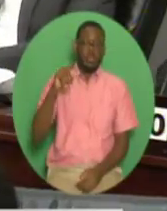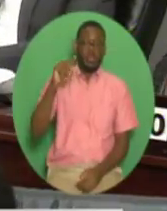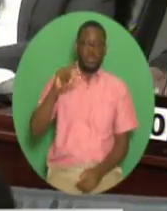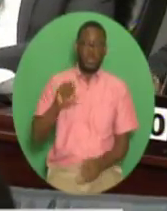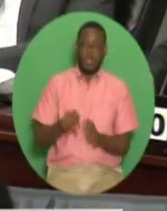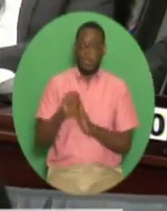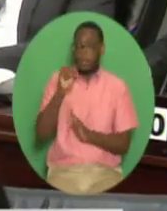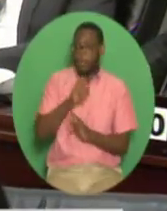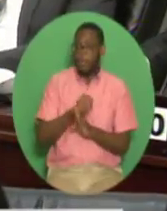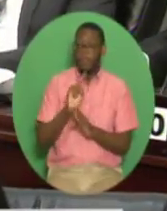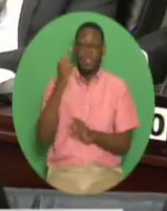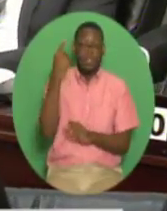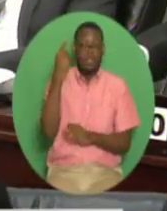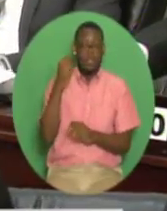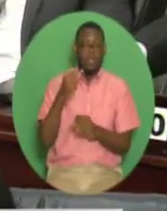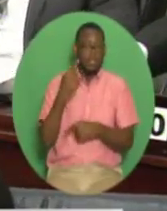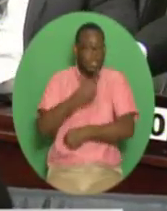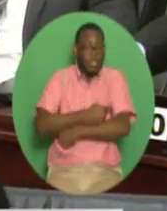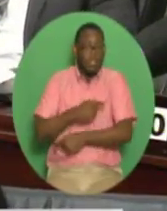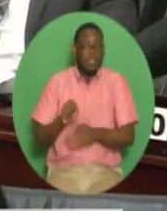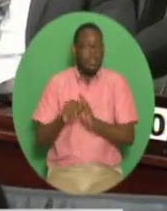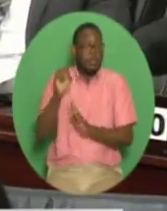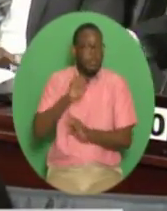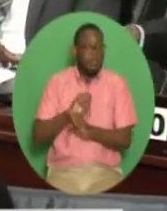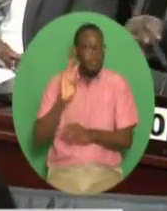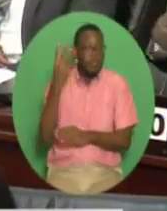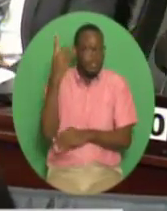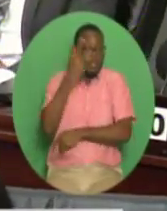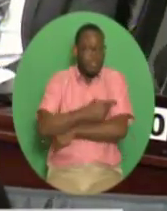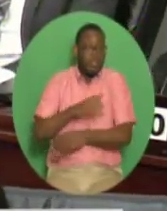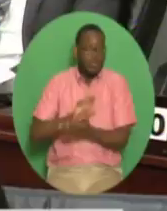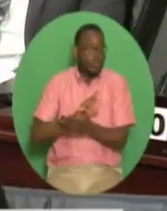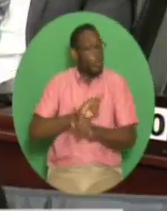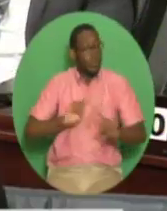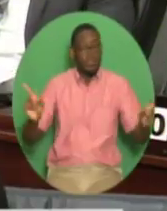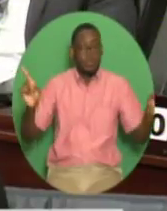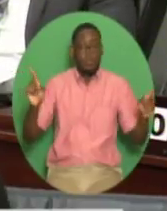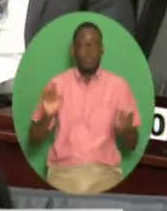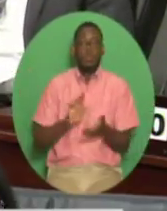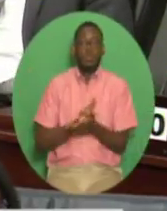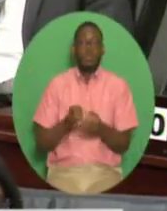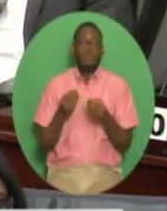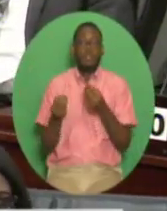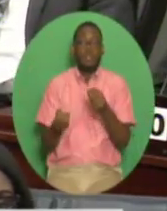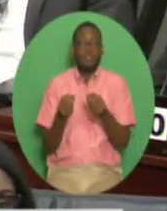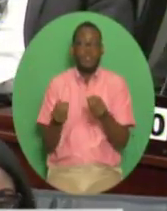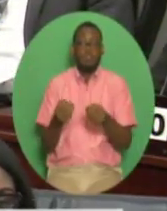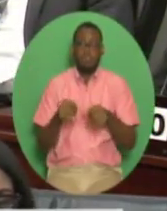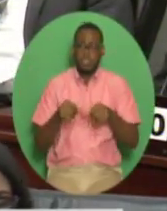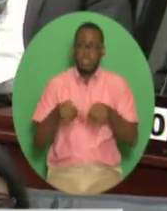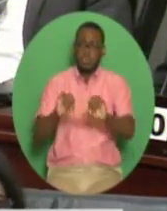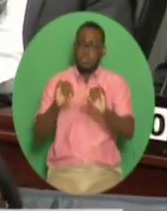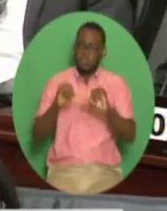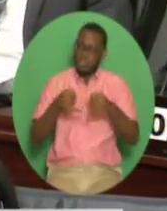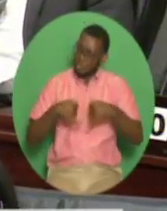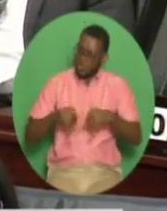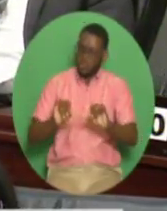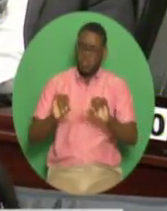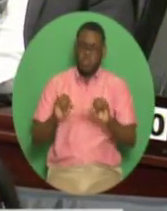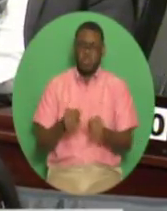this term, the 4th of September, the school feeding program kicked in. Our